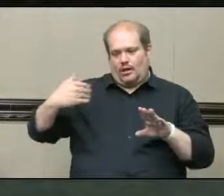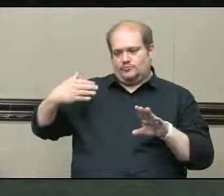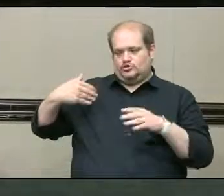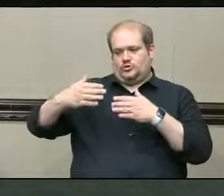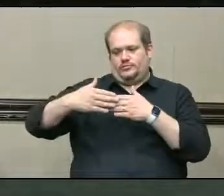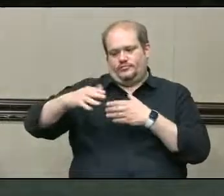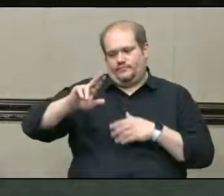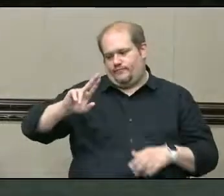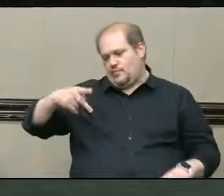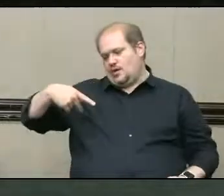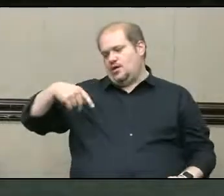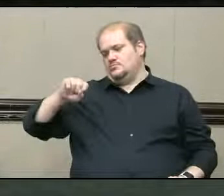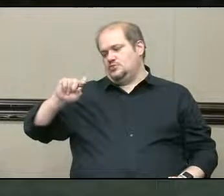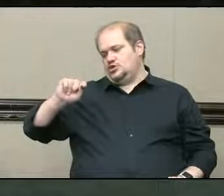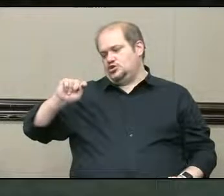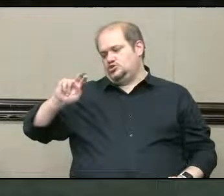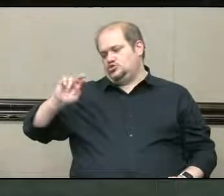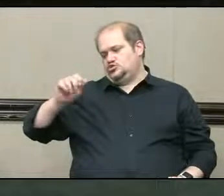that area.